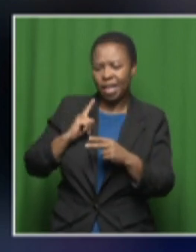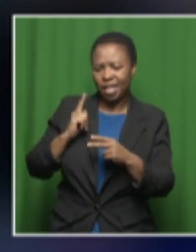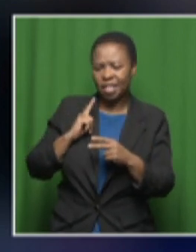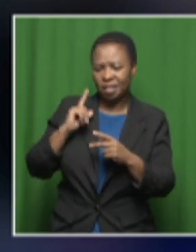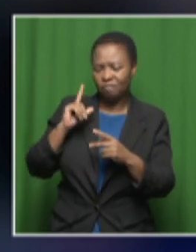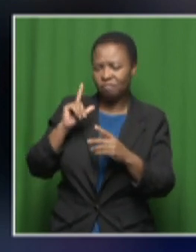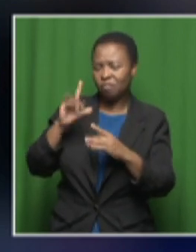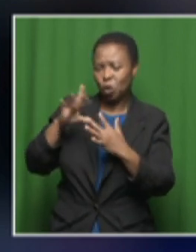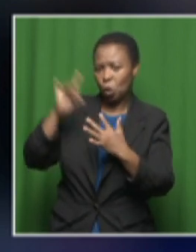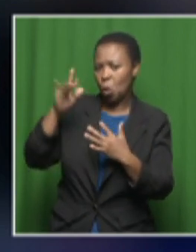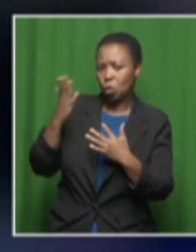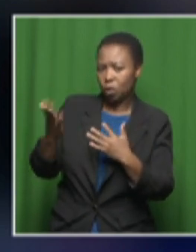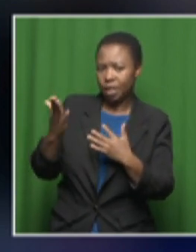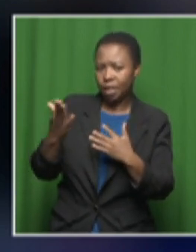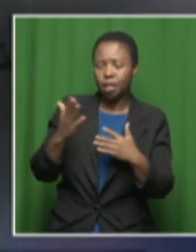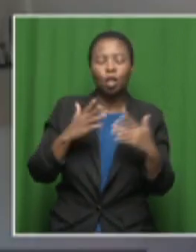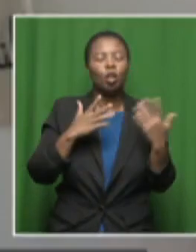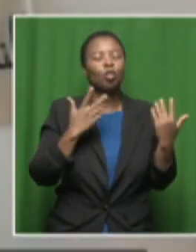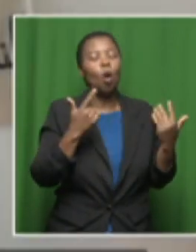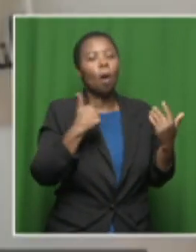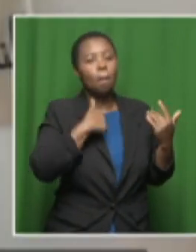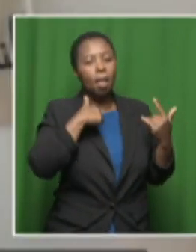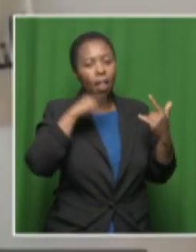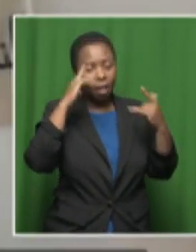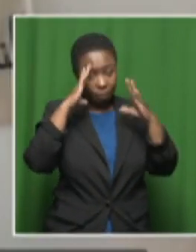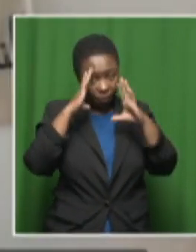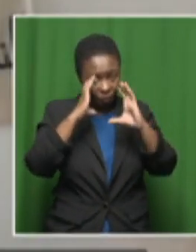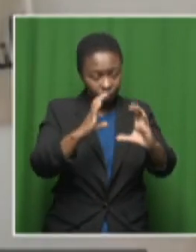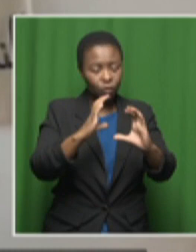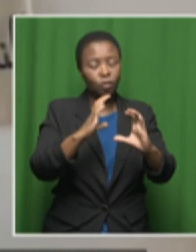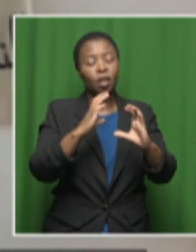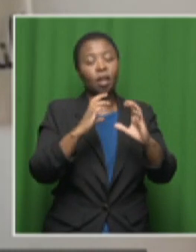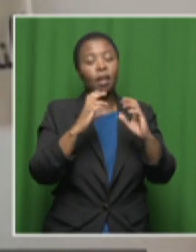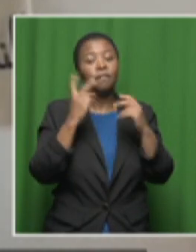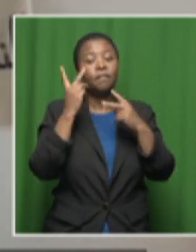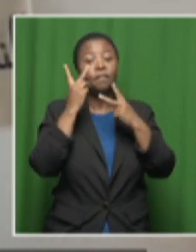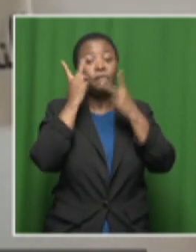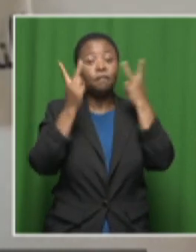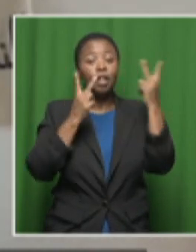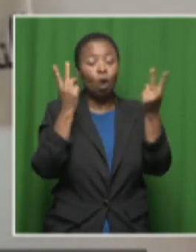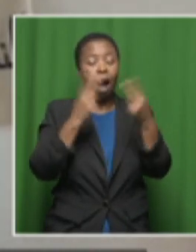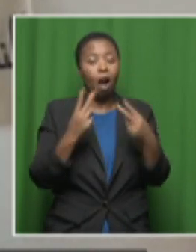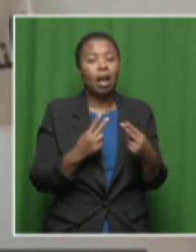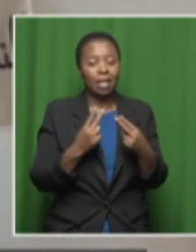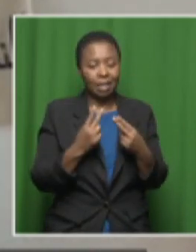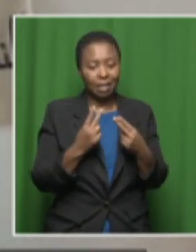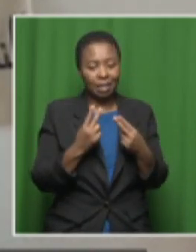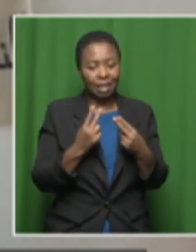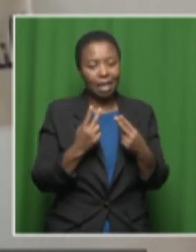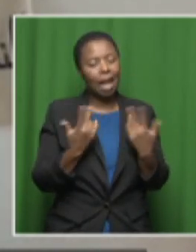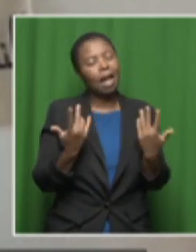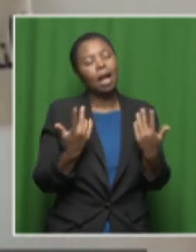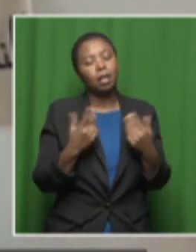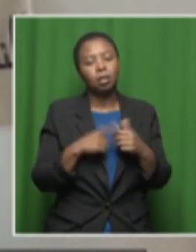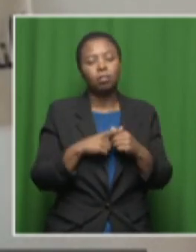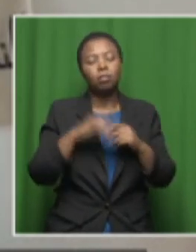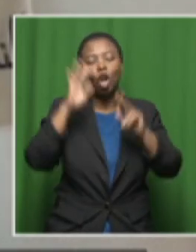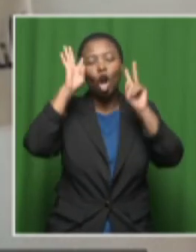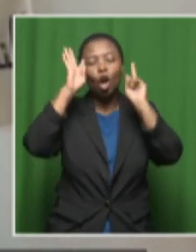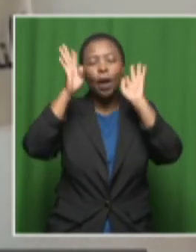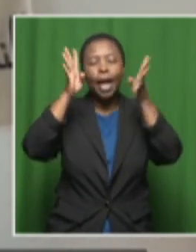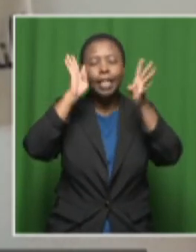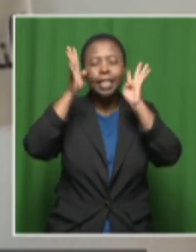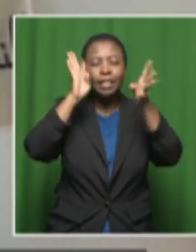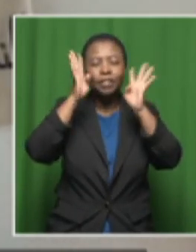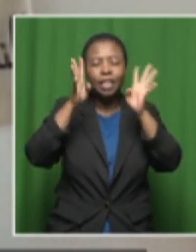So I think that what drew me to visual arts was the small sort of acts of creativity that